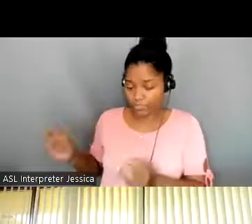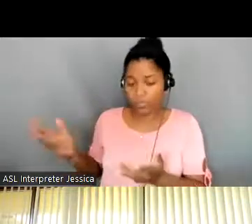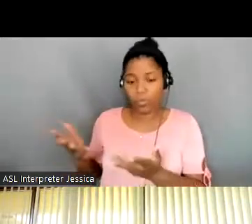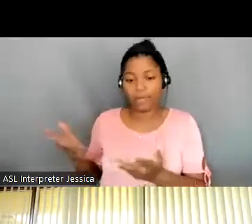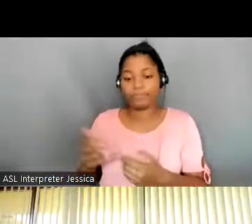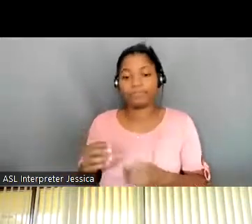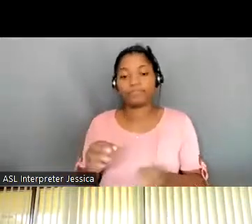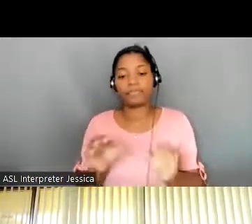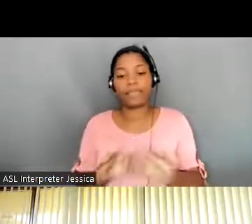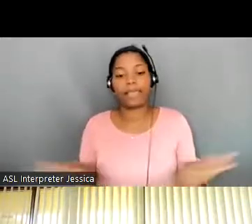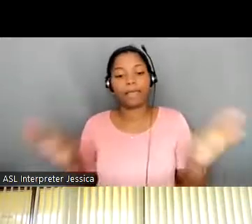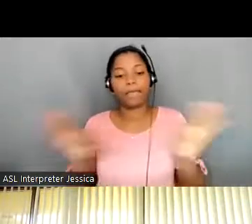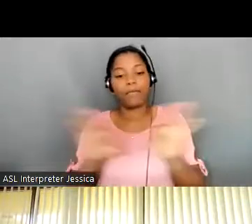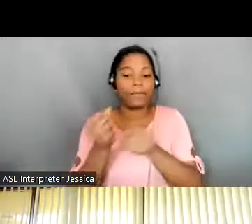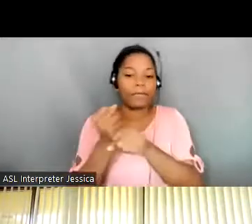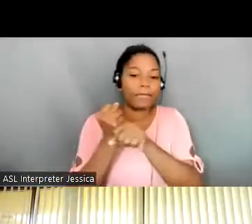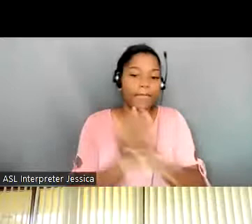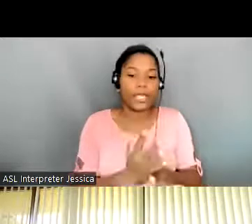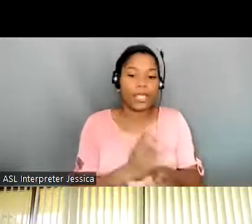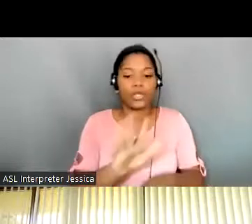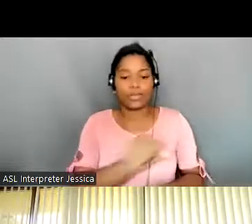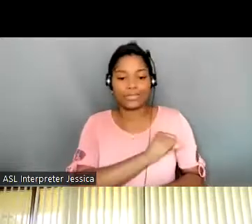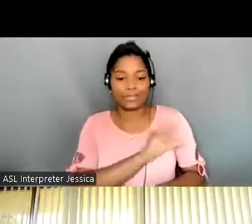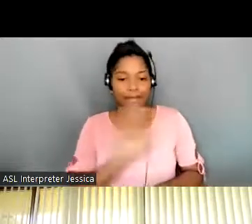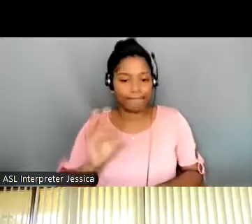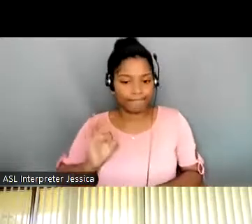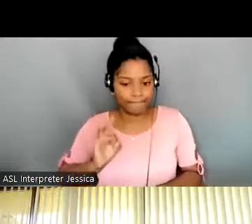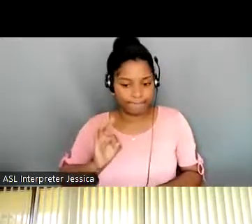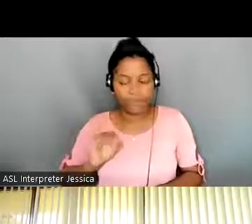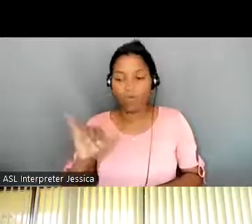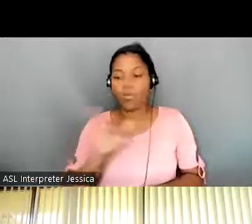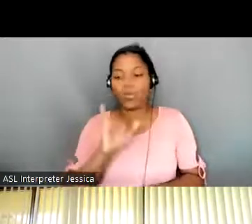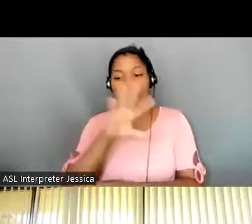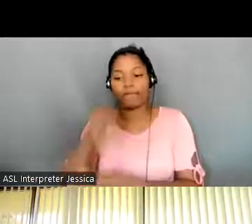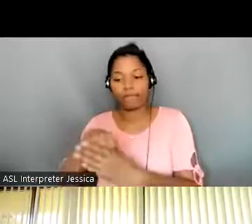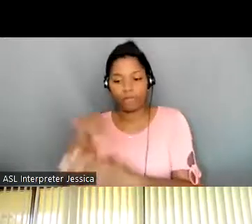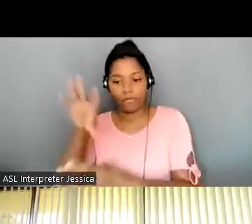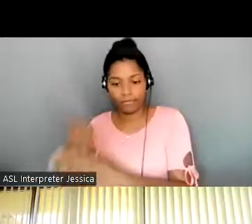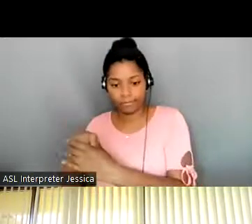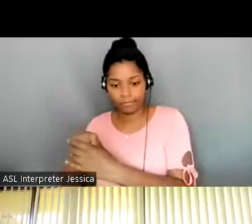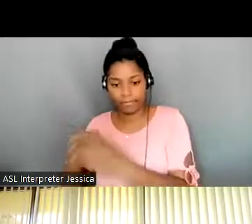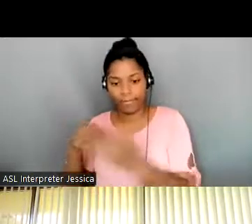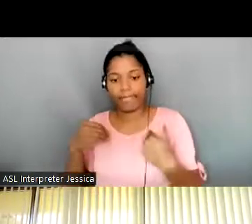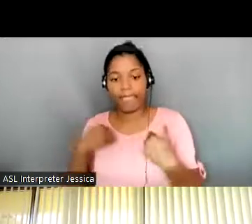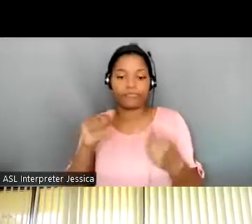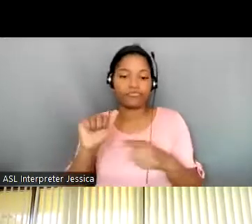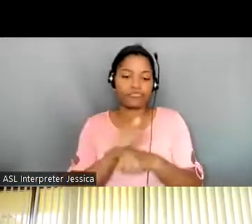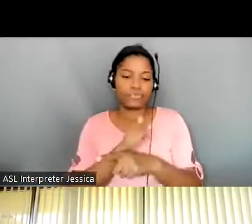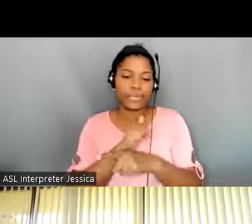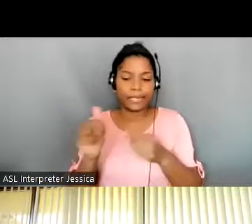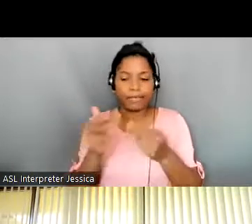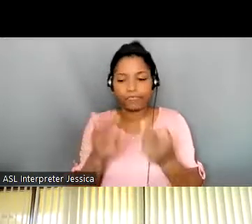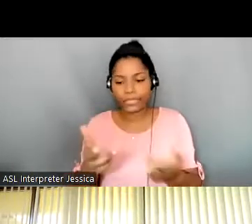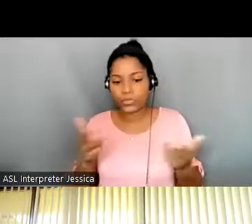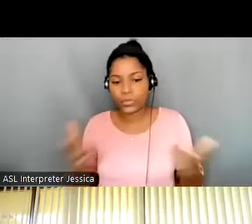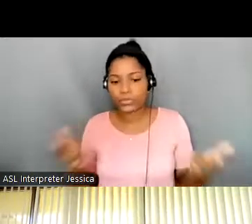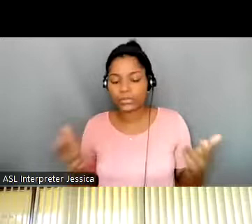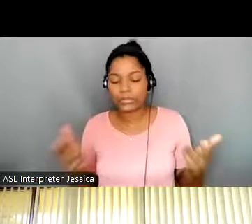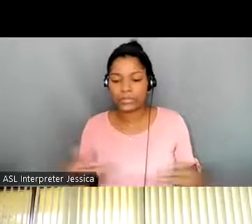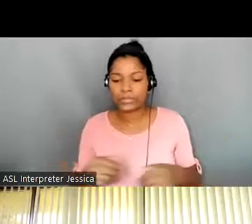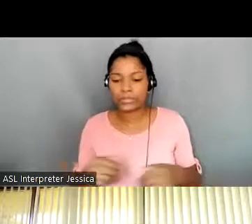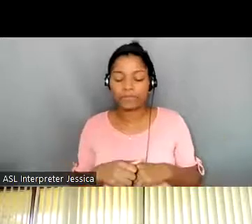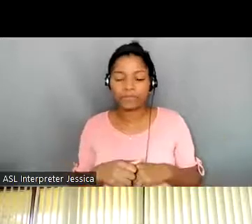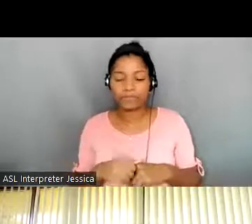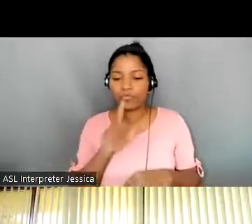your staff and your participants. And there are training resources. Most of our highly talented staff and